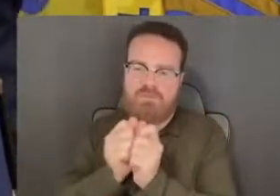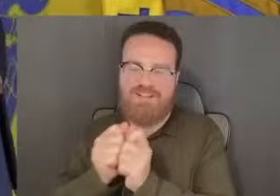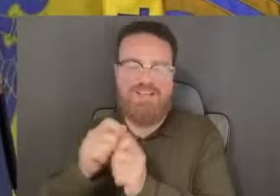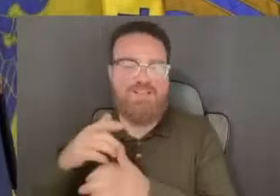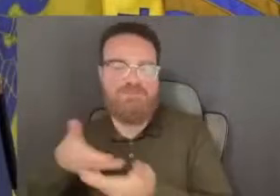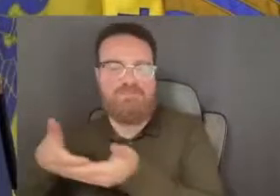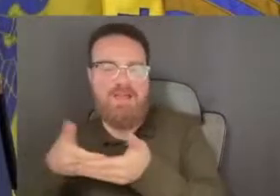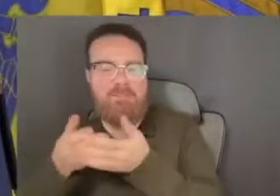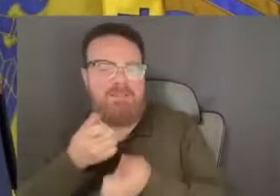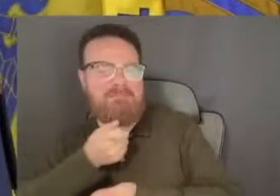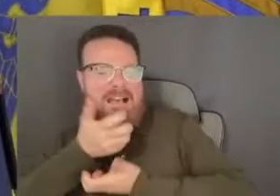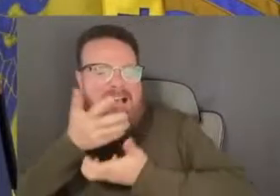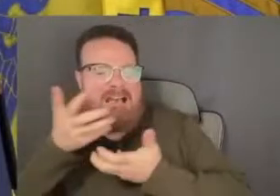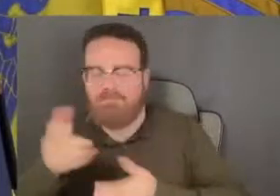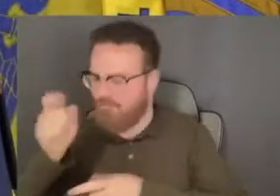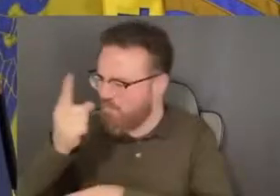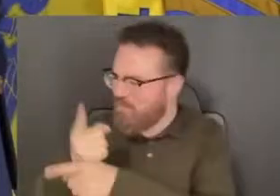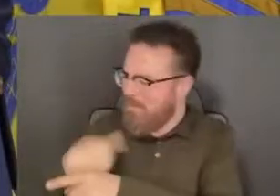together.